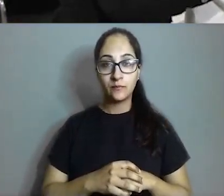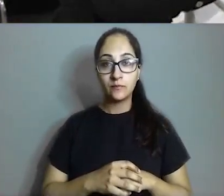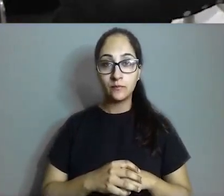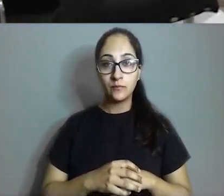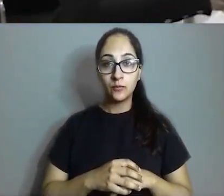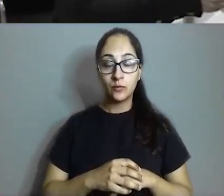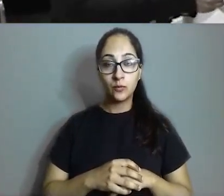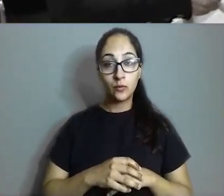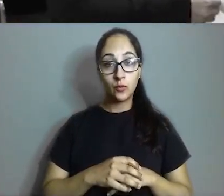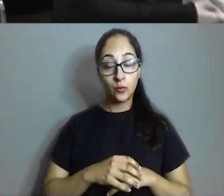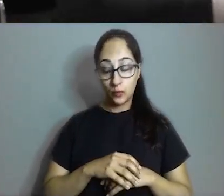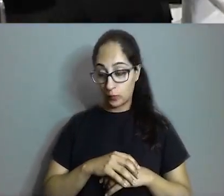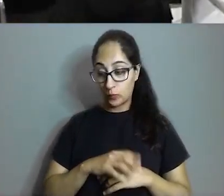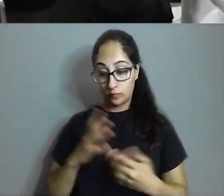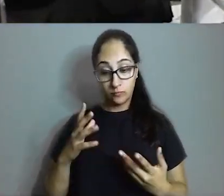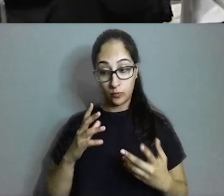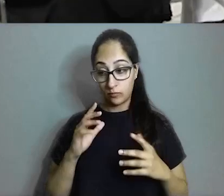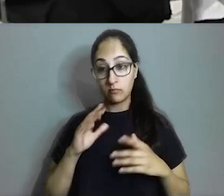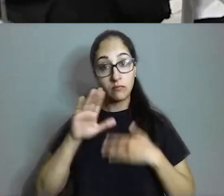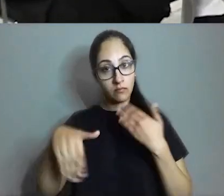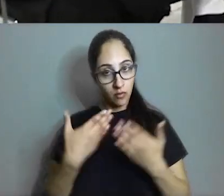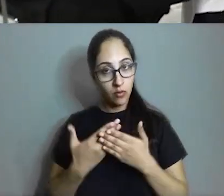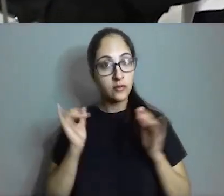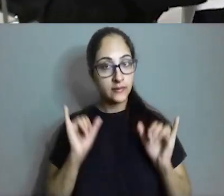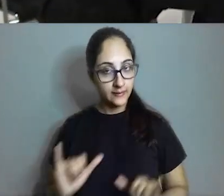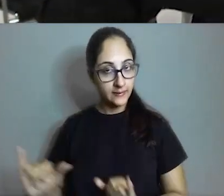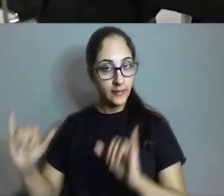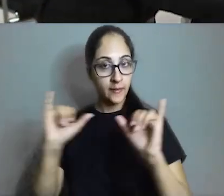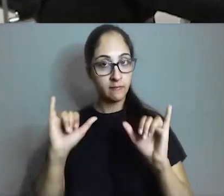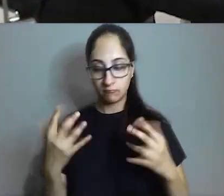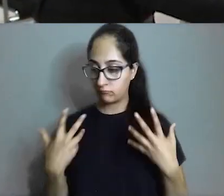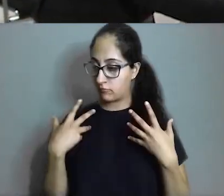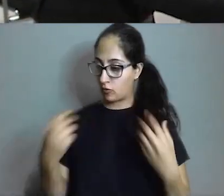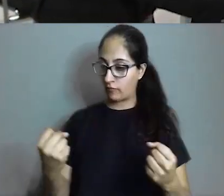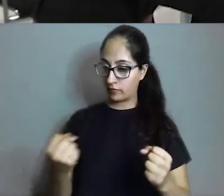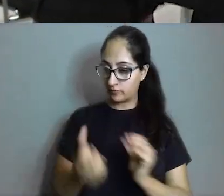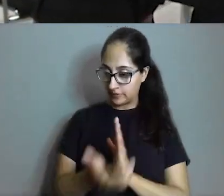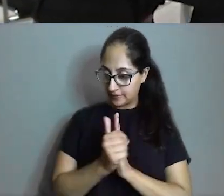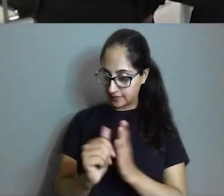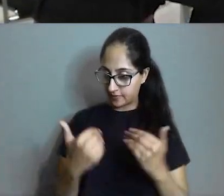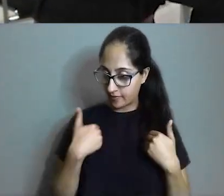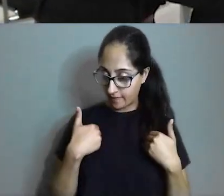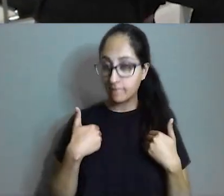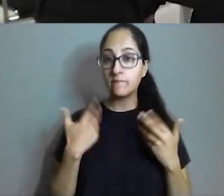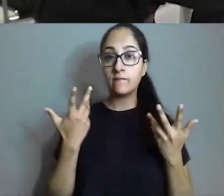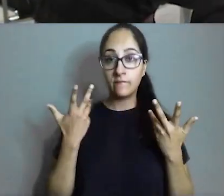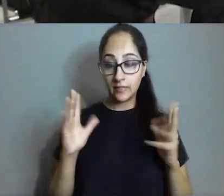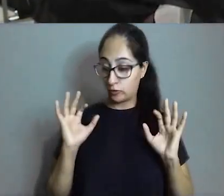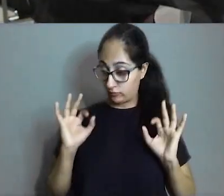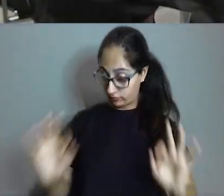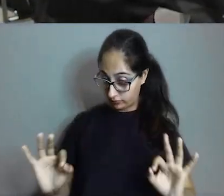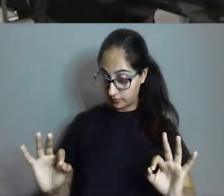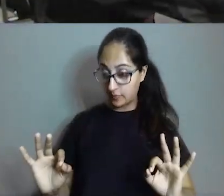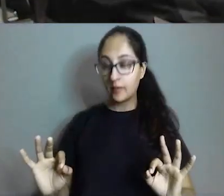there based on this foundation of we're comfortable as artists, we know where we can contribute individually,